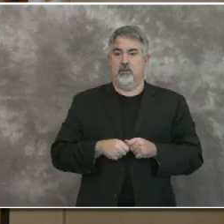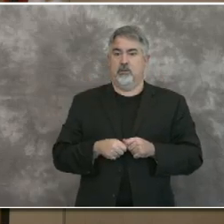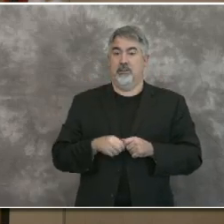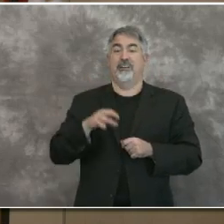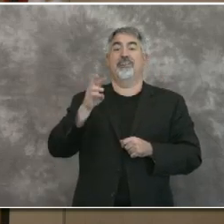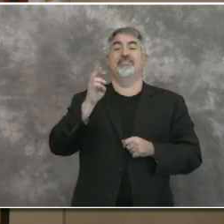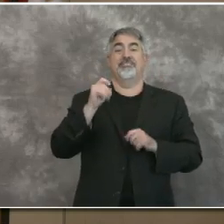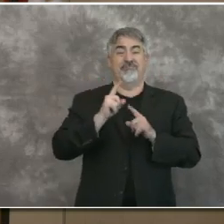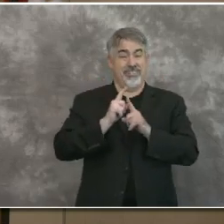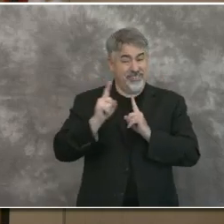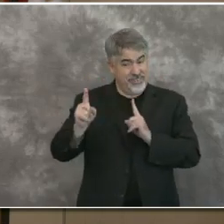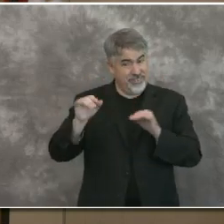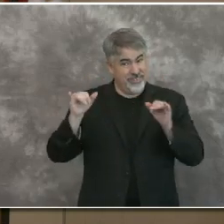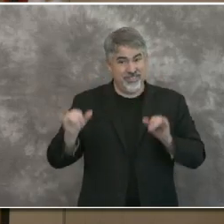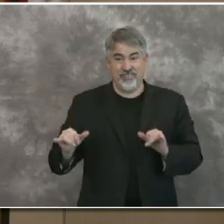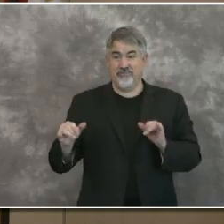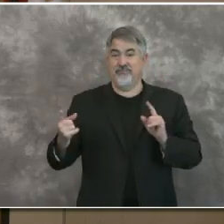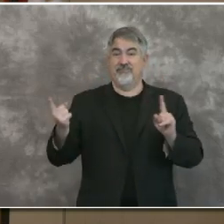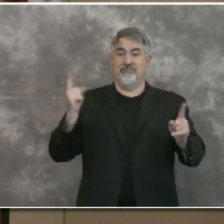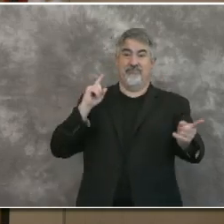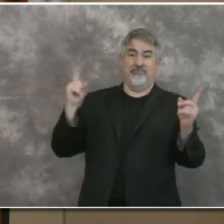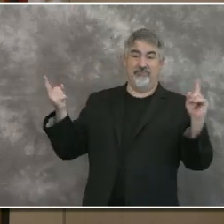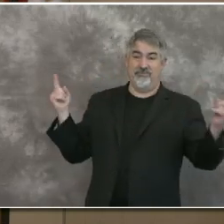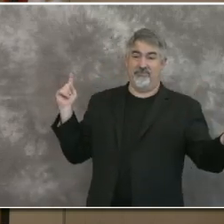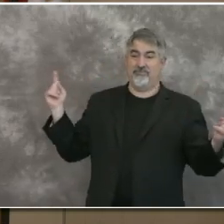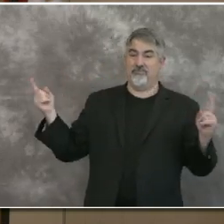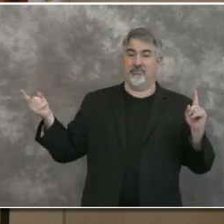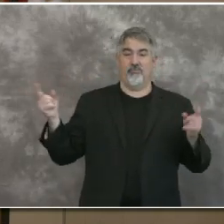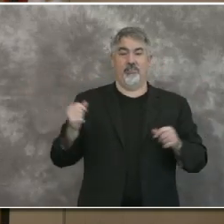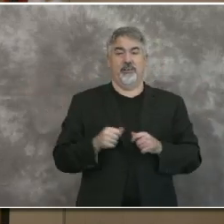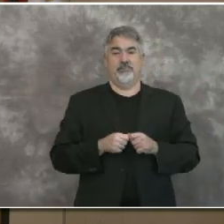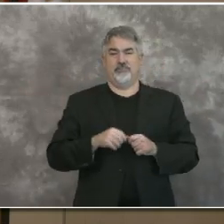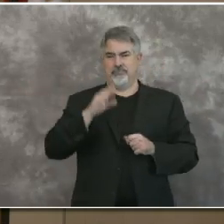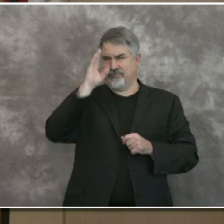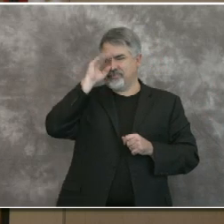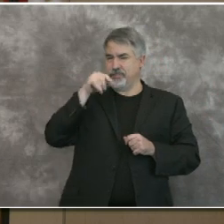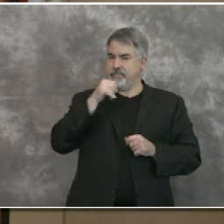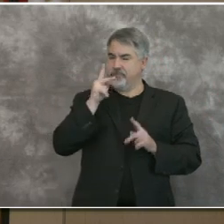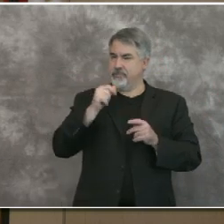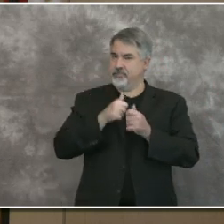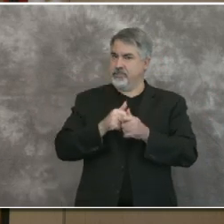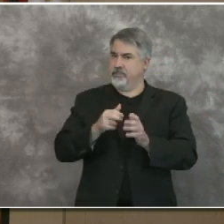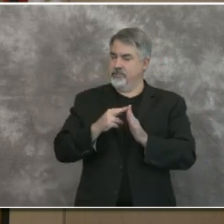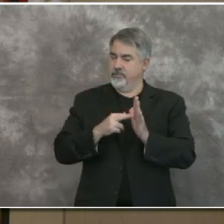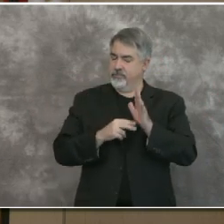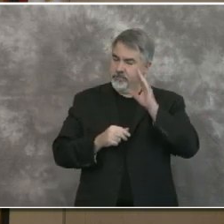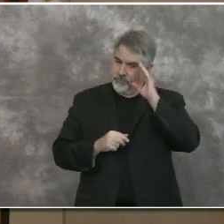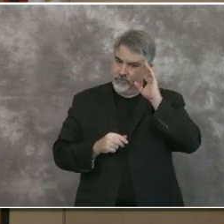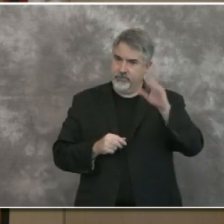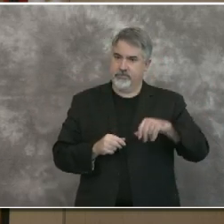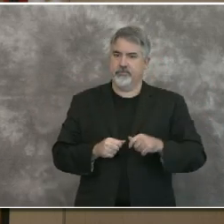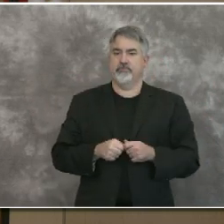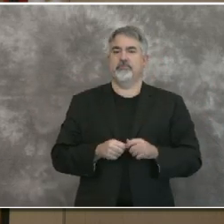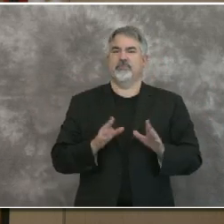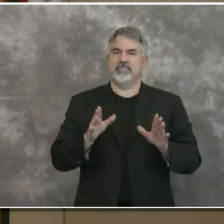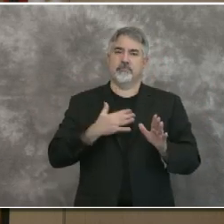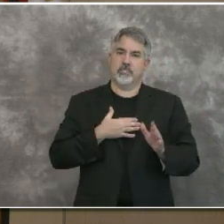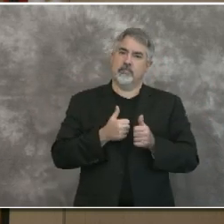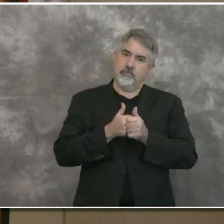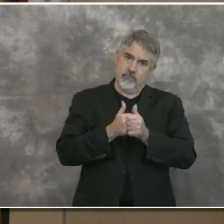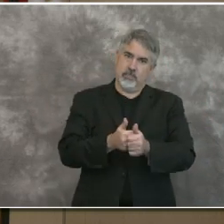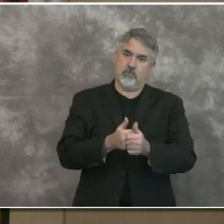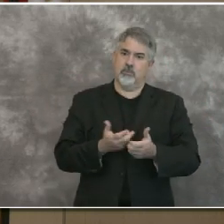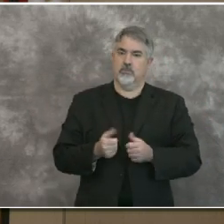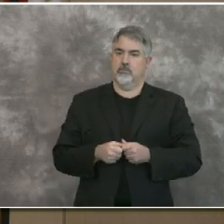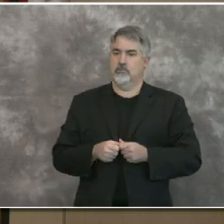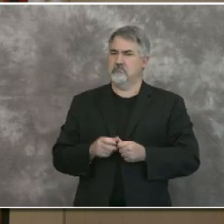not everyone is doing that just yet, but we hope that a large number of individuals are, and we want to